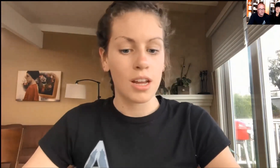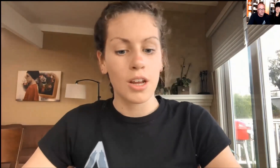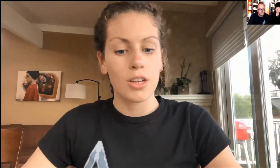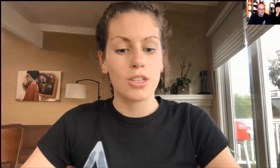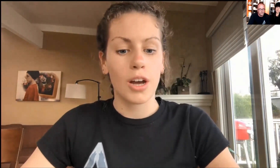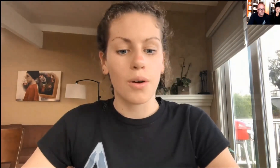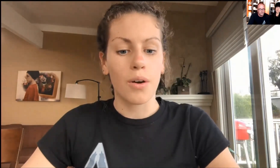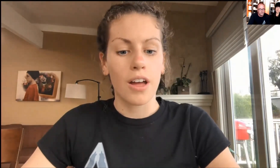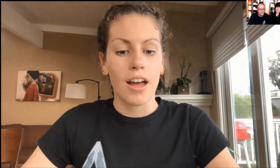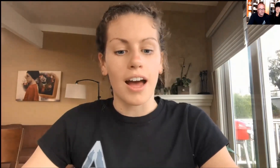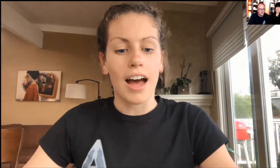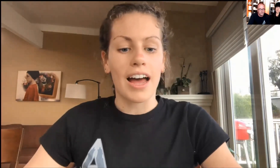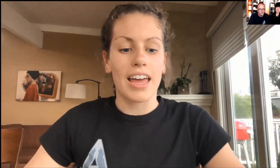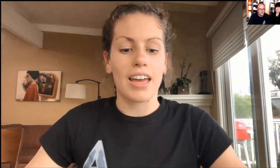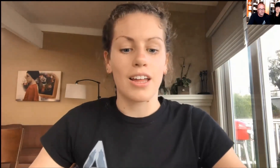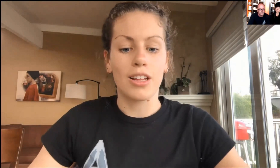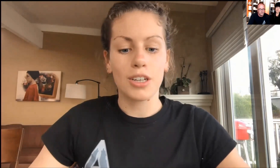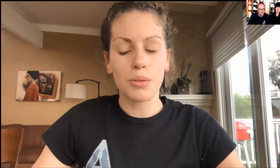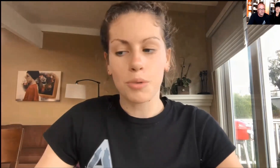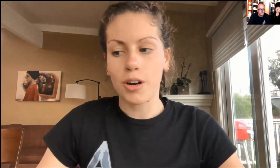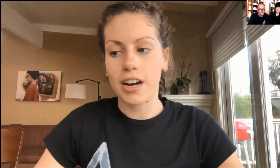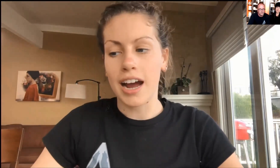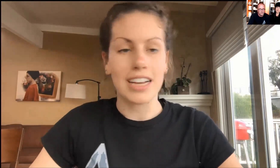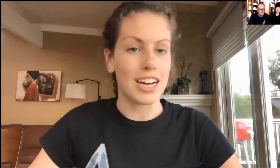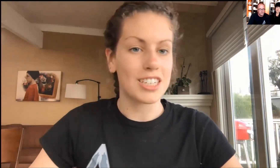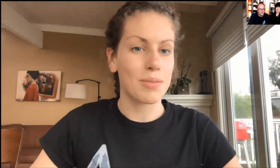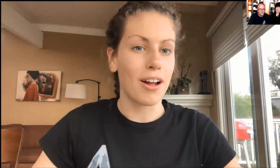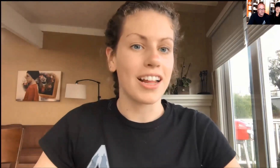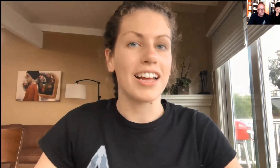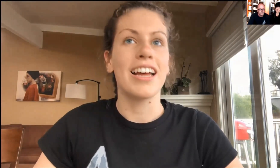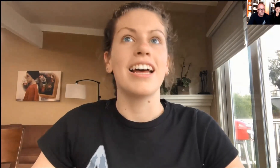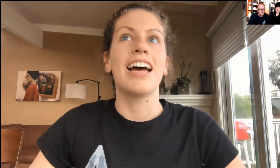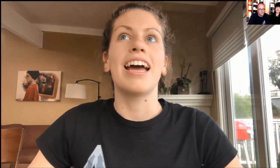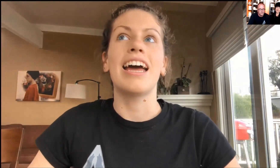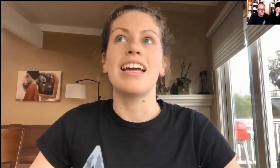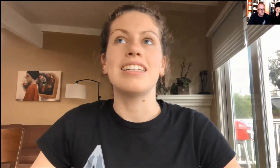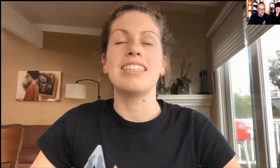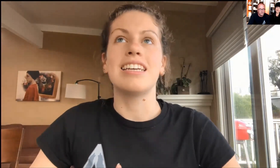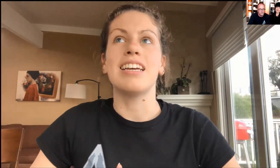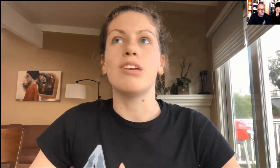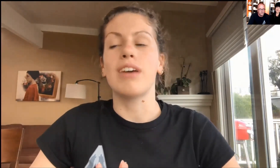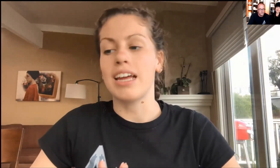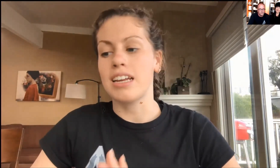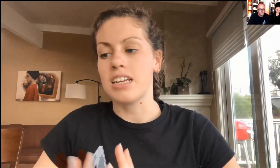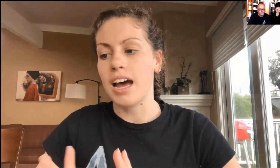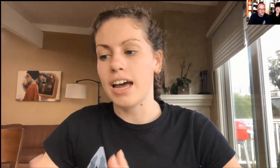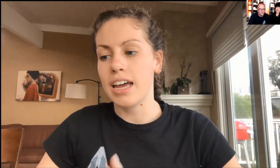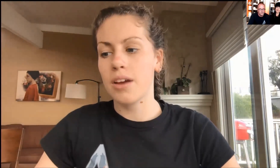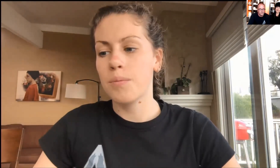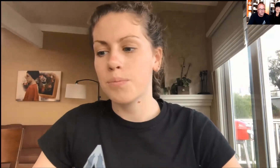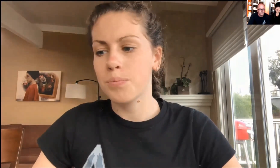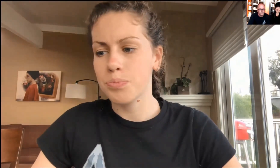animals. So I learned more. I talked to Paula and Steve, and